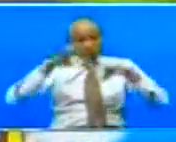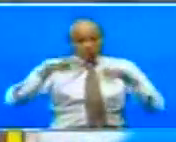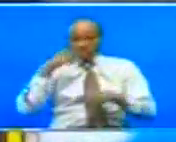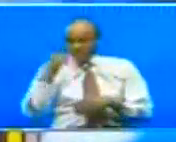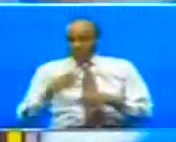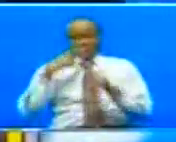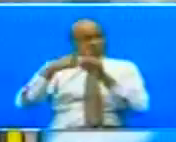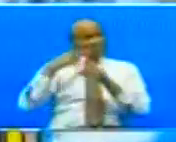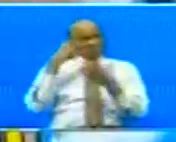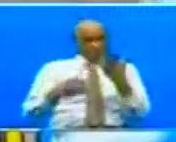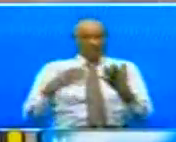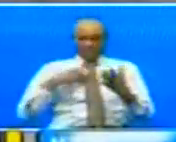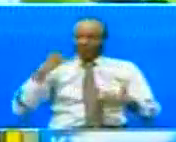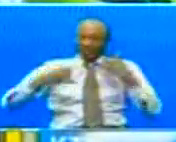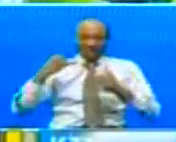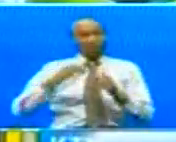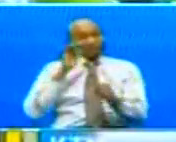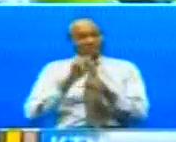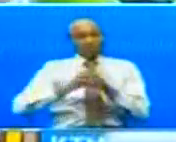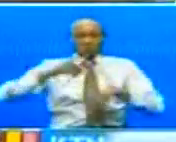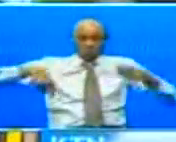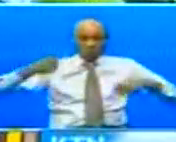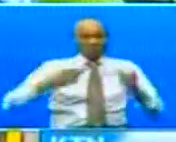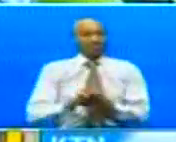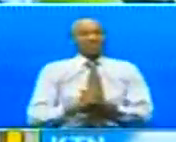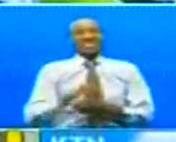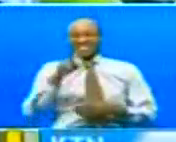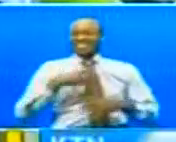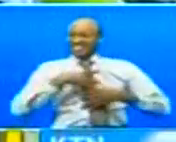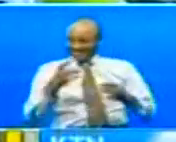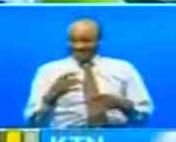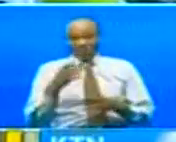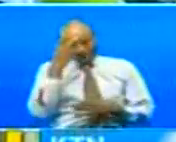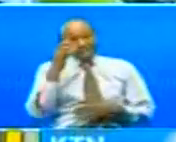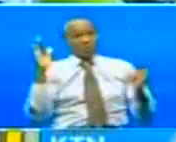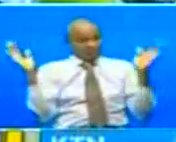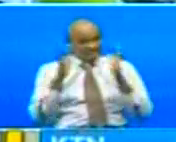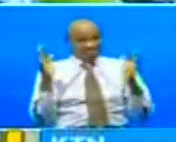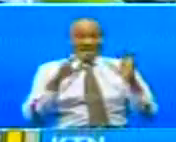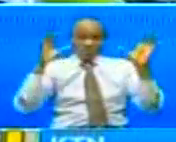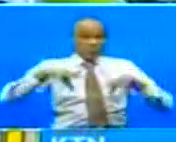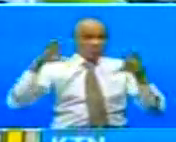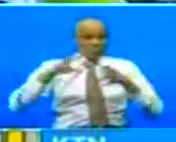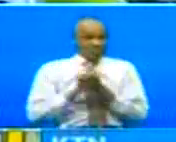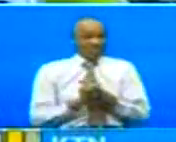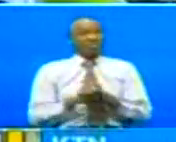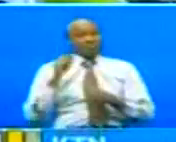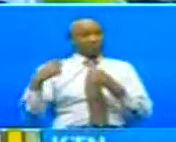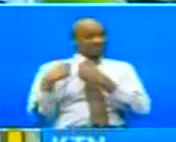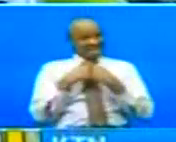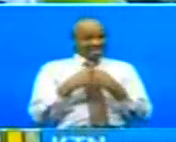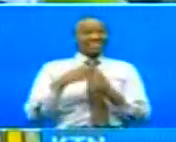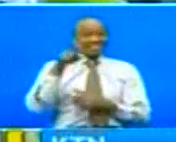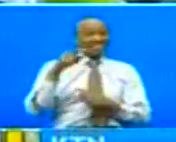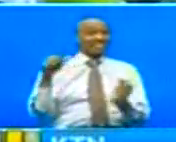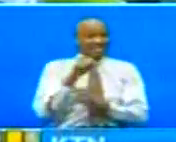remain optimistic to have an exciting time. It's going to be a very, very interesting event because of the weather that we have this weekend. It's going to be challenging for the